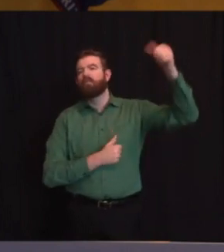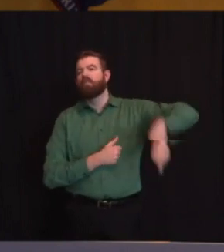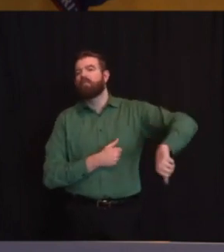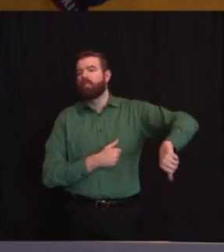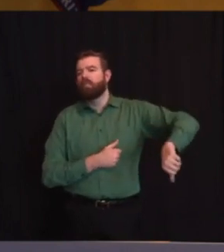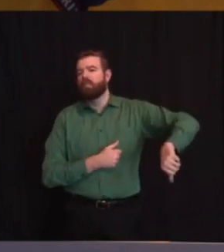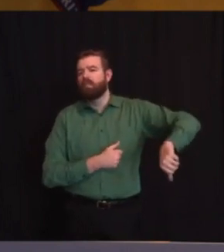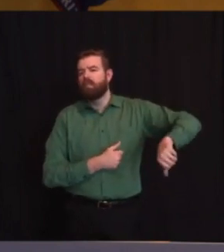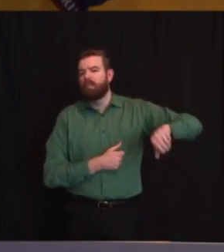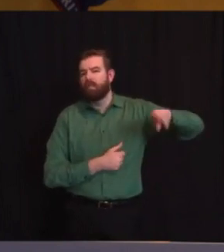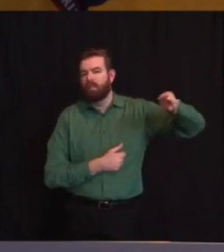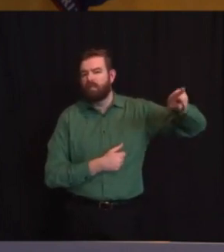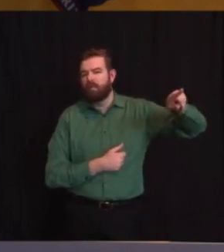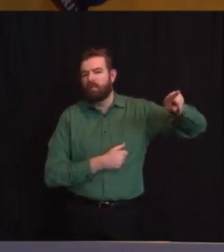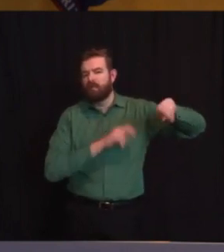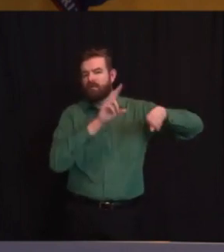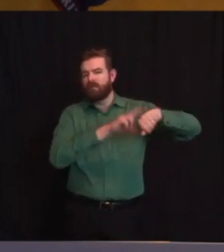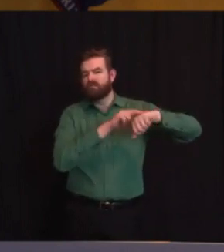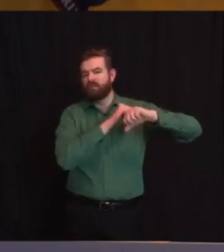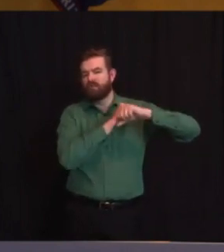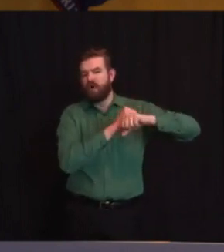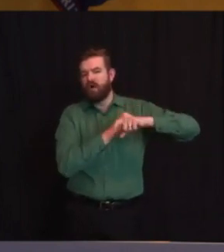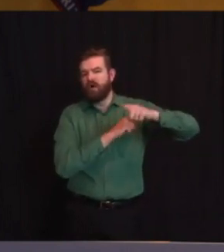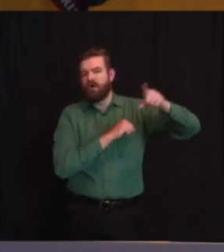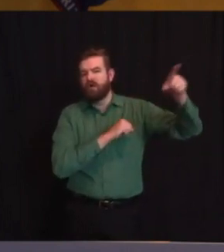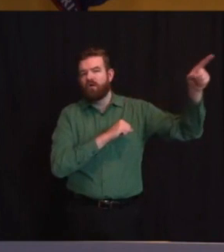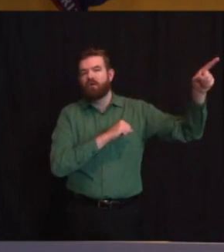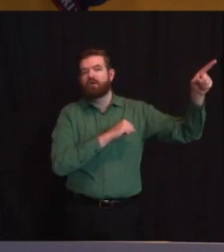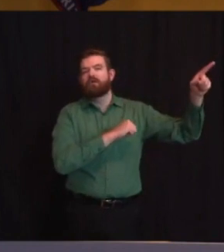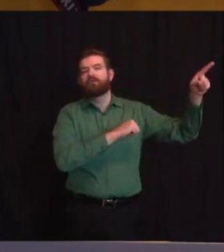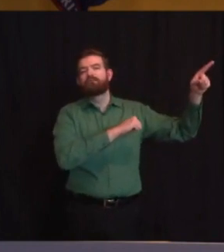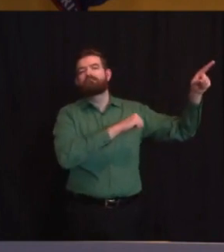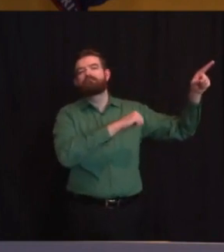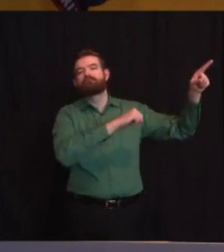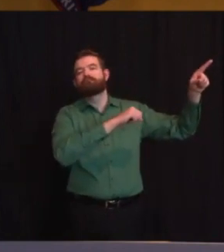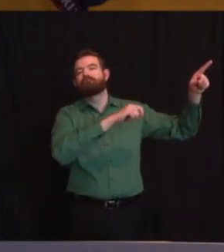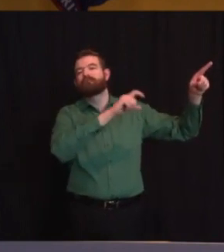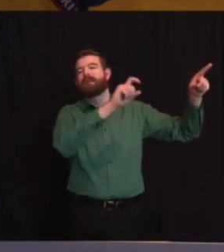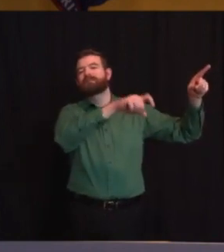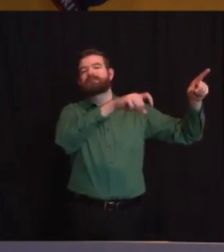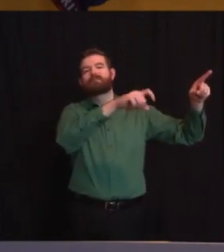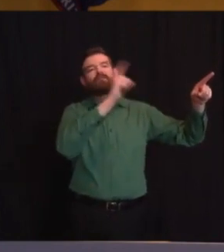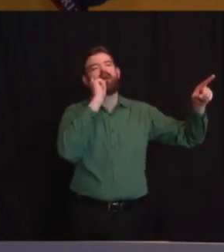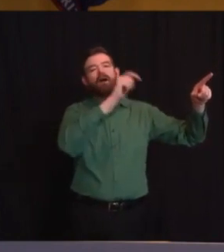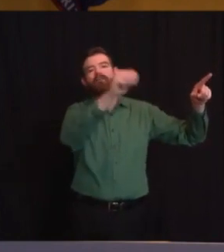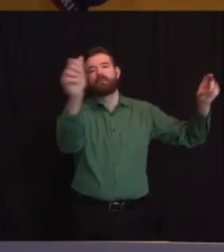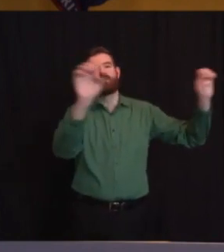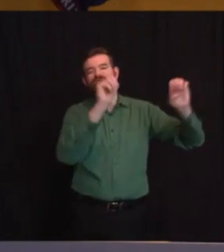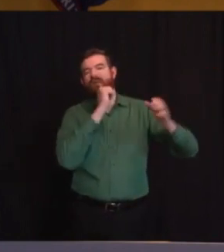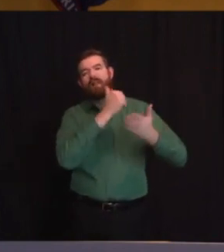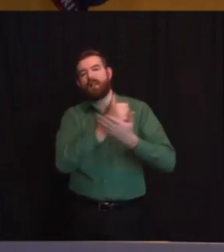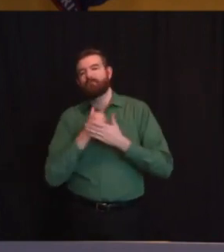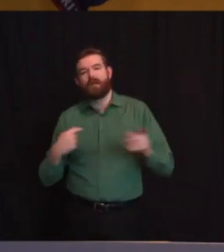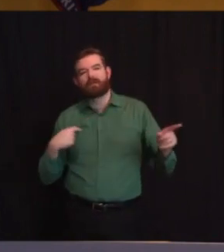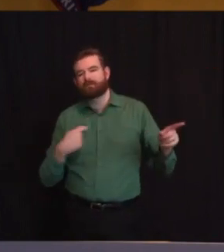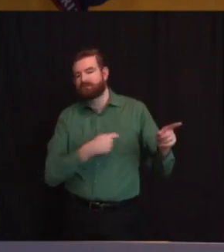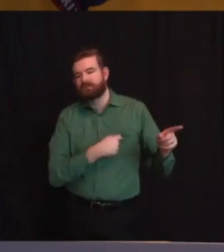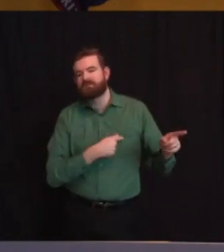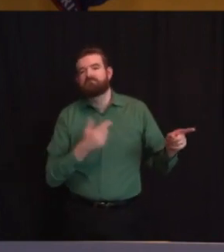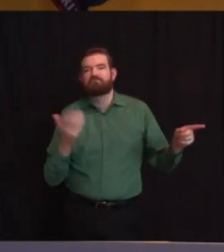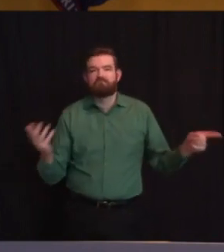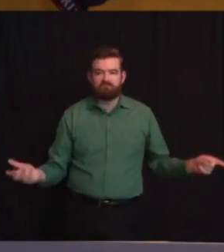have received Dr. Burrell's letter. It's the second letter. I totally appreciate his